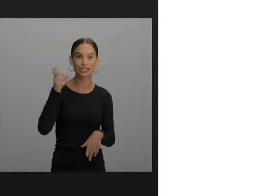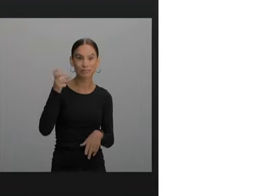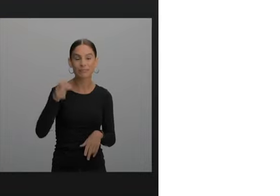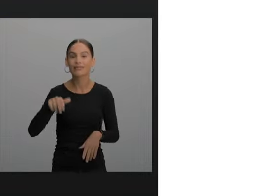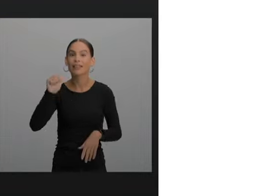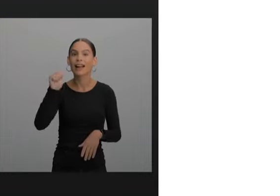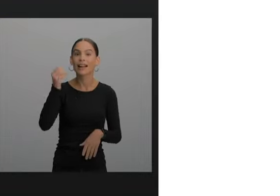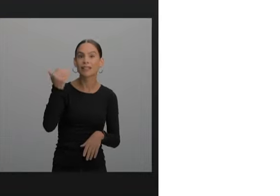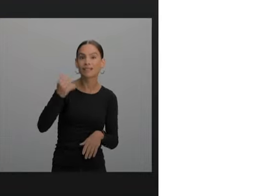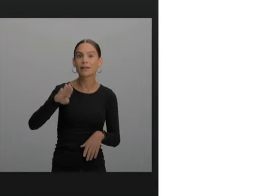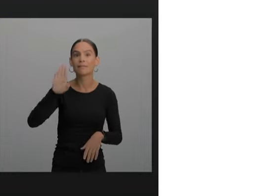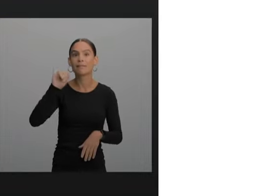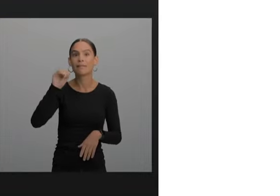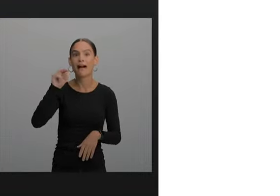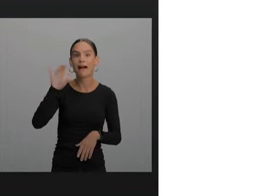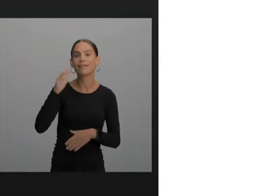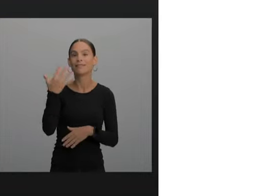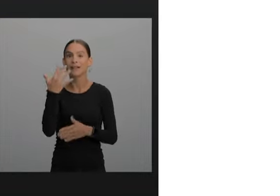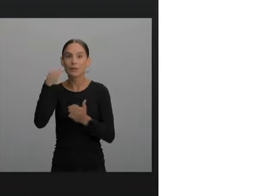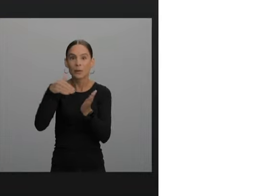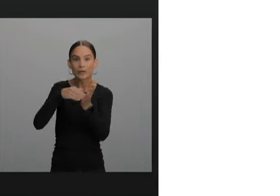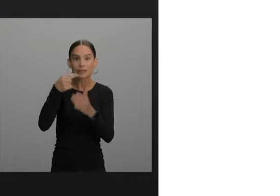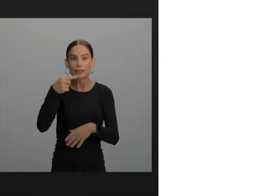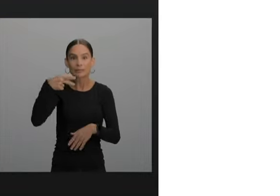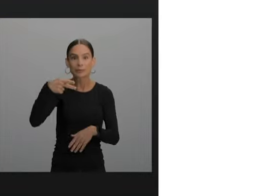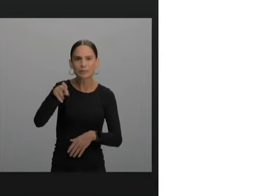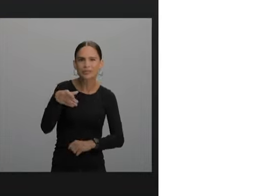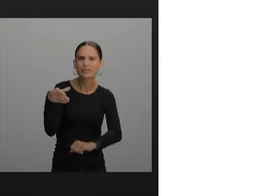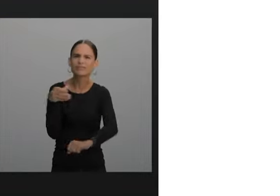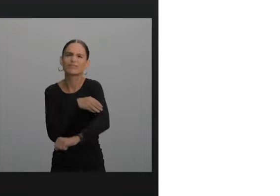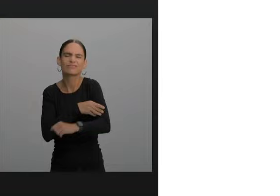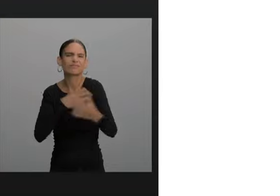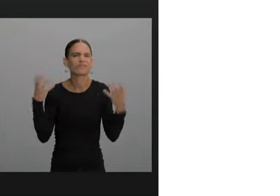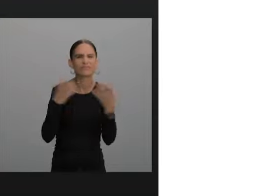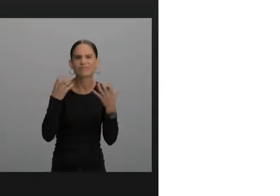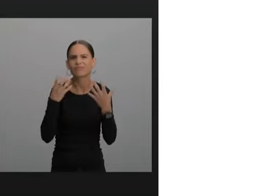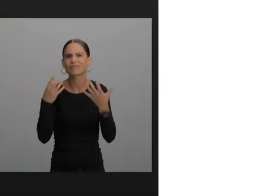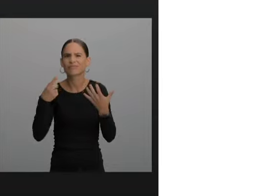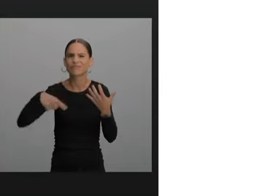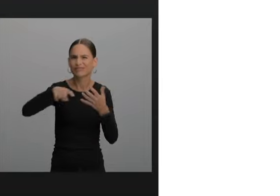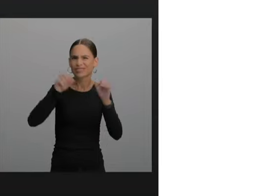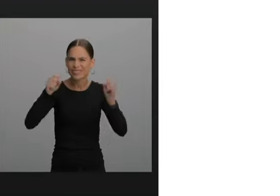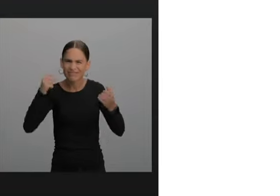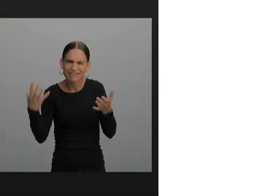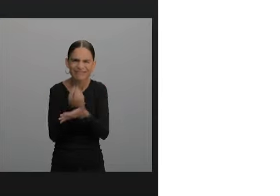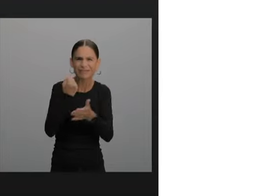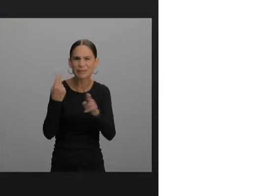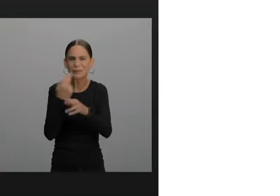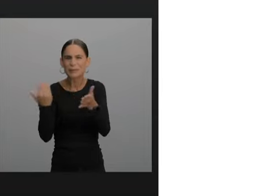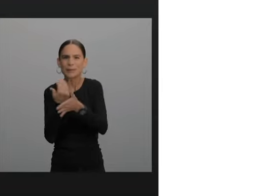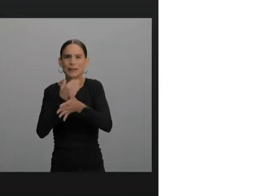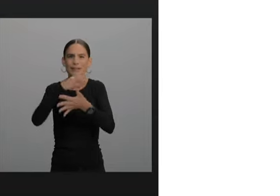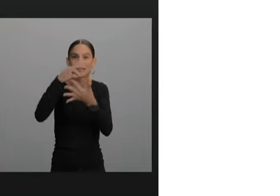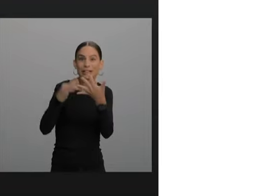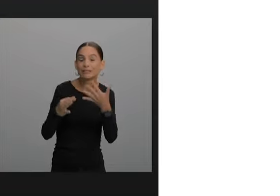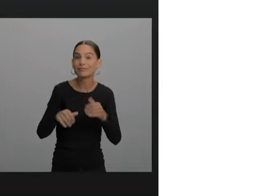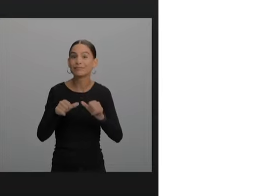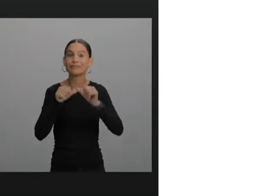a 5-core GPU. Now that's true, it's it really was a big deal. It's a powerhouse that unlocks extraordinary features and delivers great power